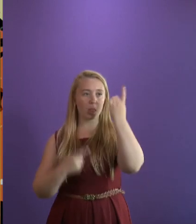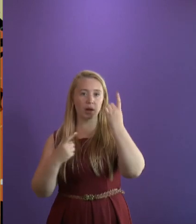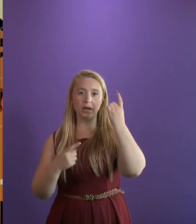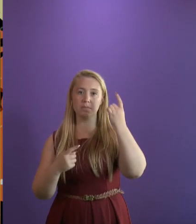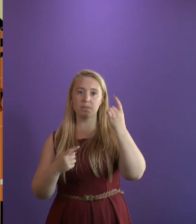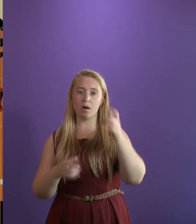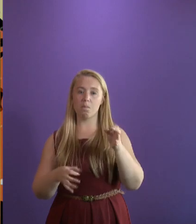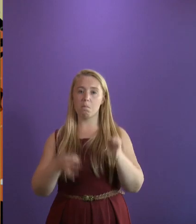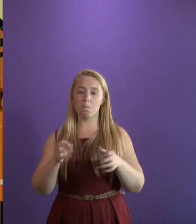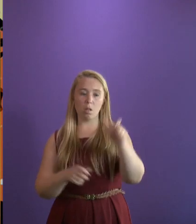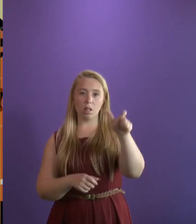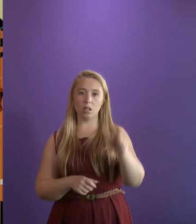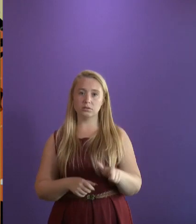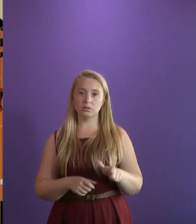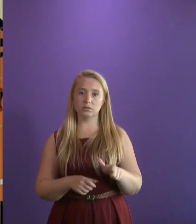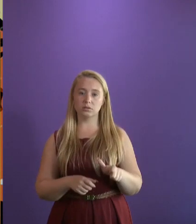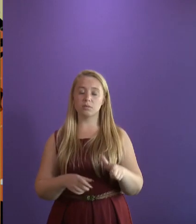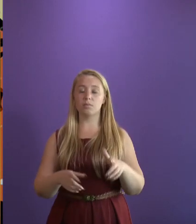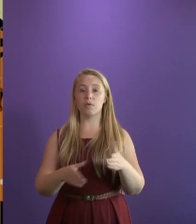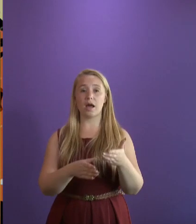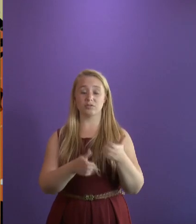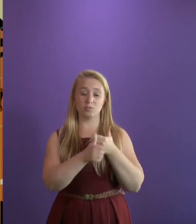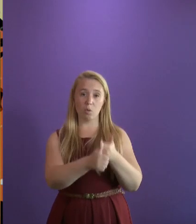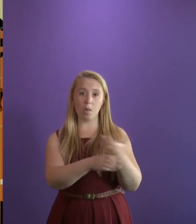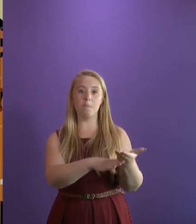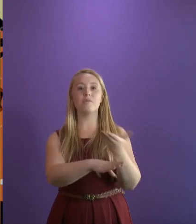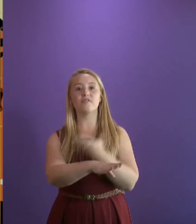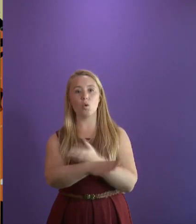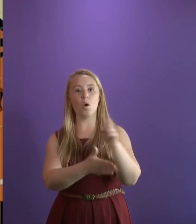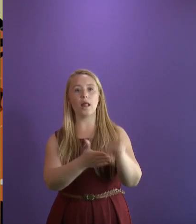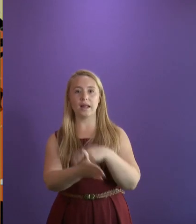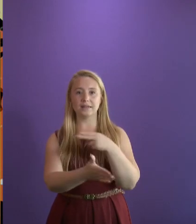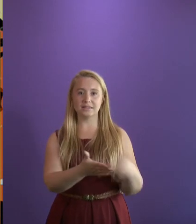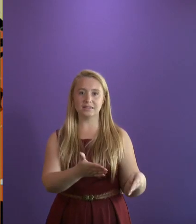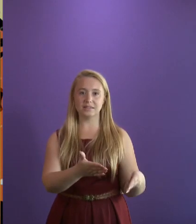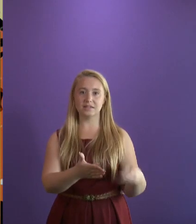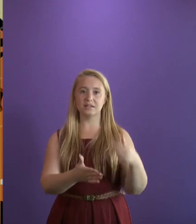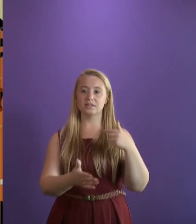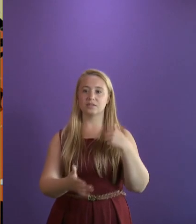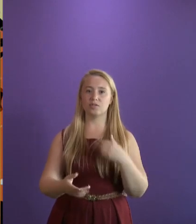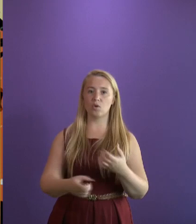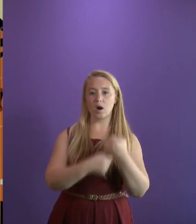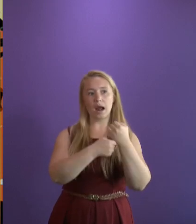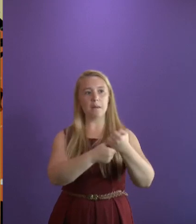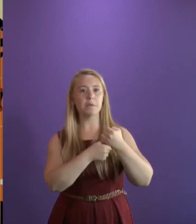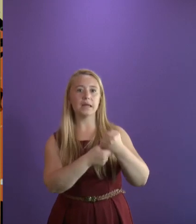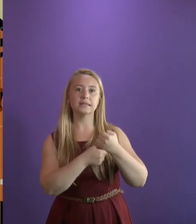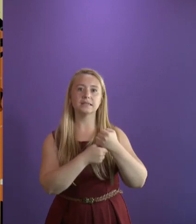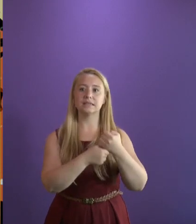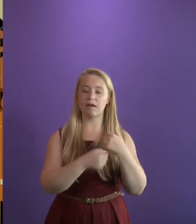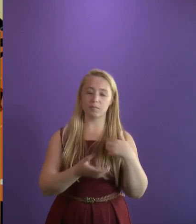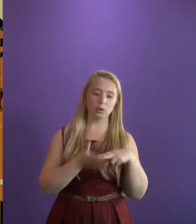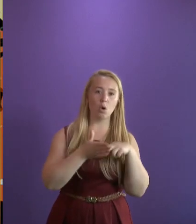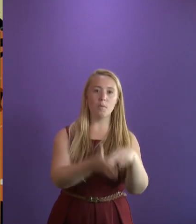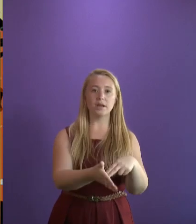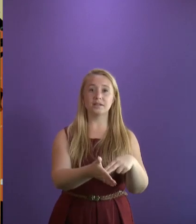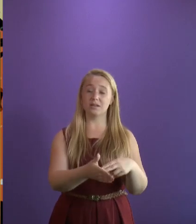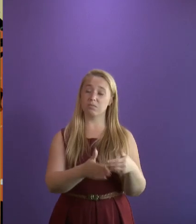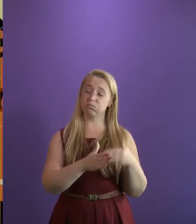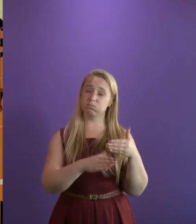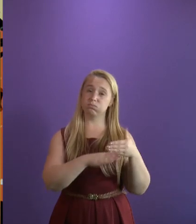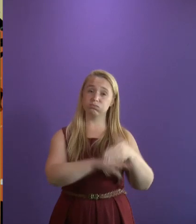we're supporting people even before they become elected. It's hard work being a candidate. It involves time. If you are trying